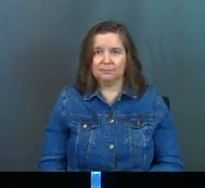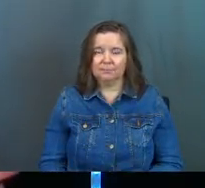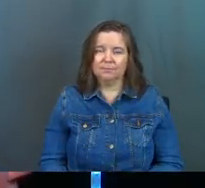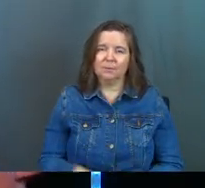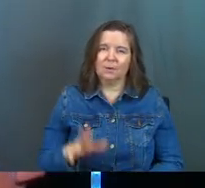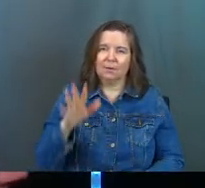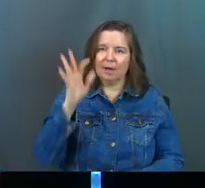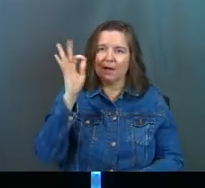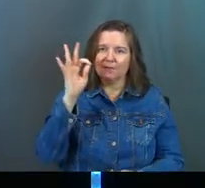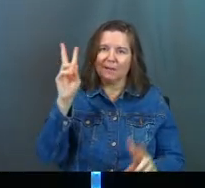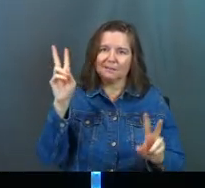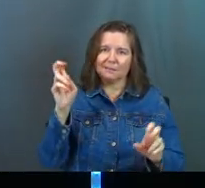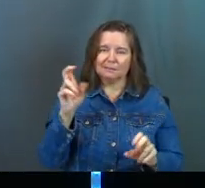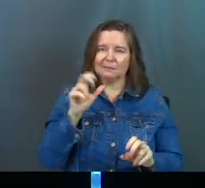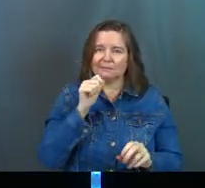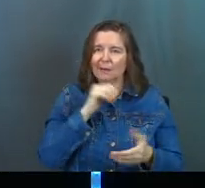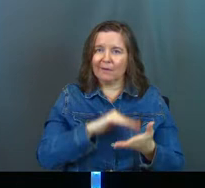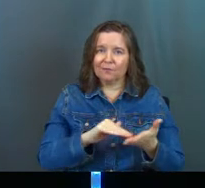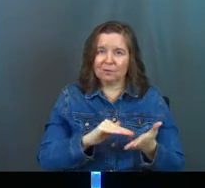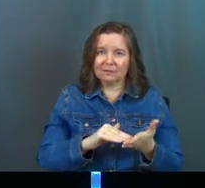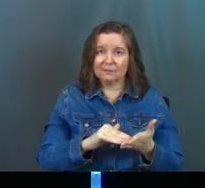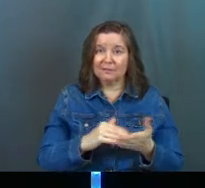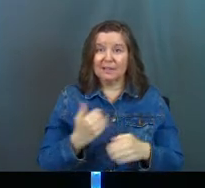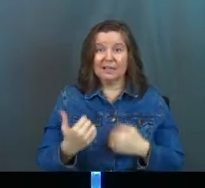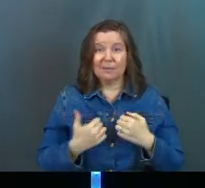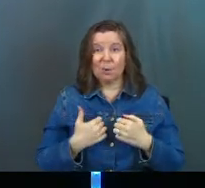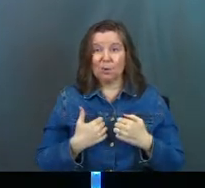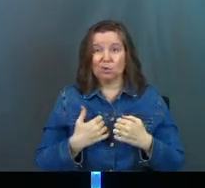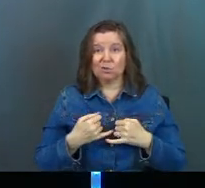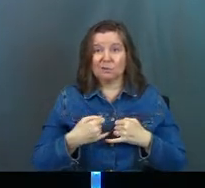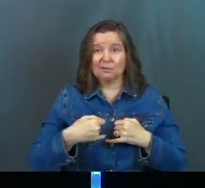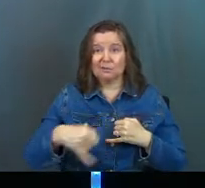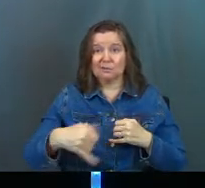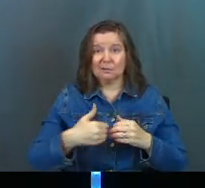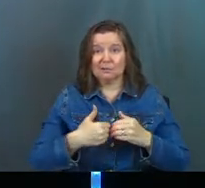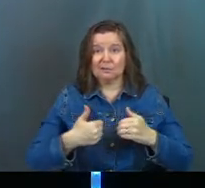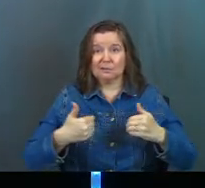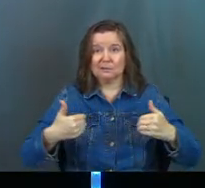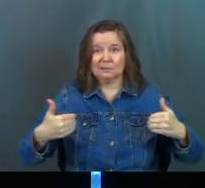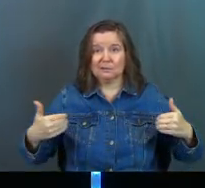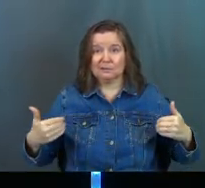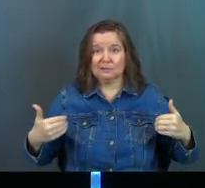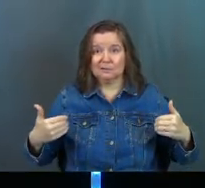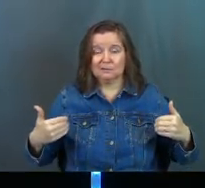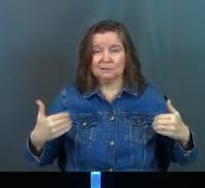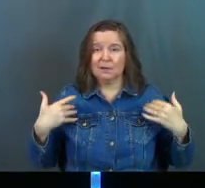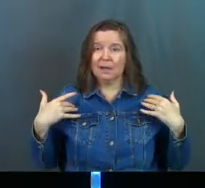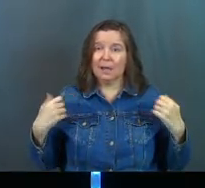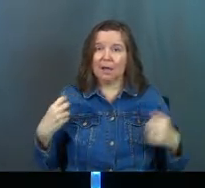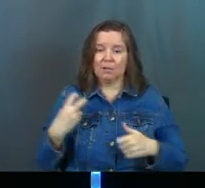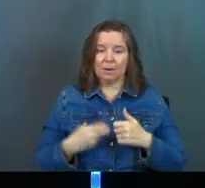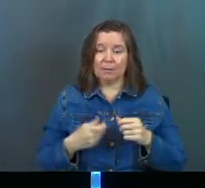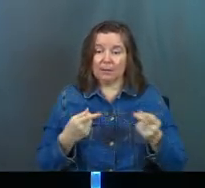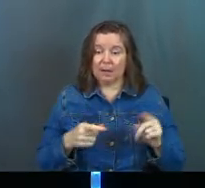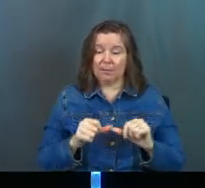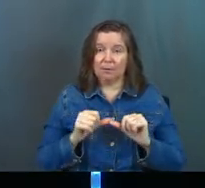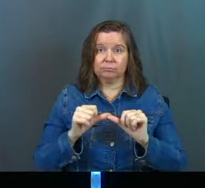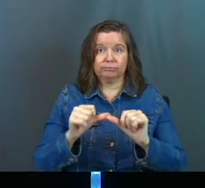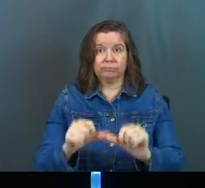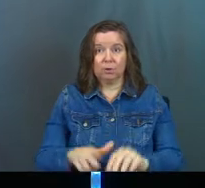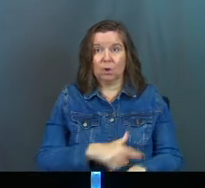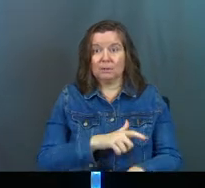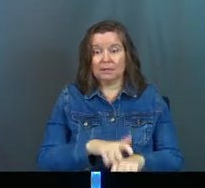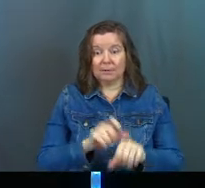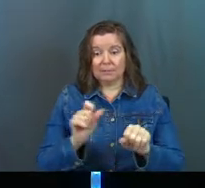Foxes, unforgiveness, emotional distance, health problems. Health problems can go on a long time,